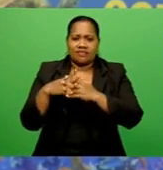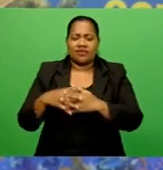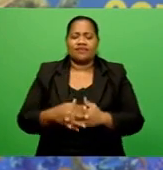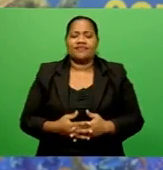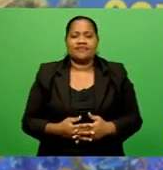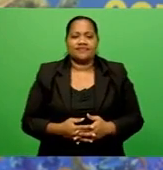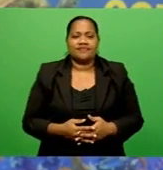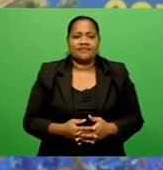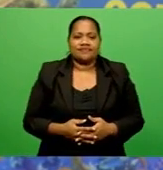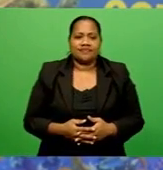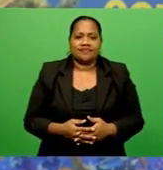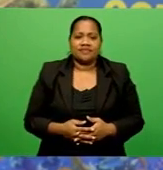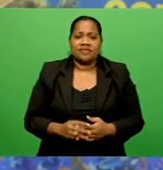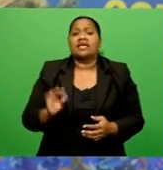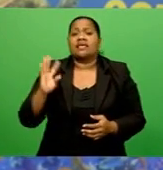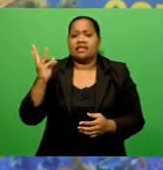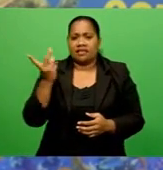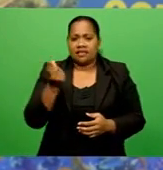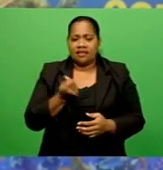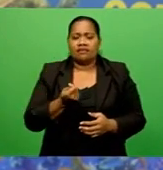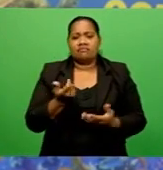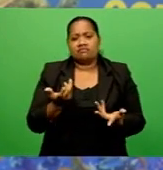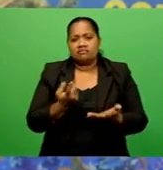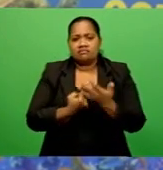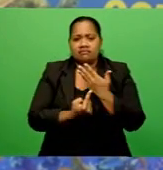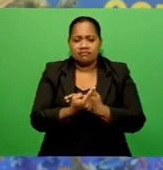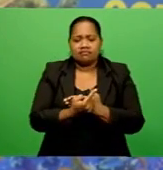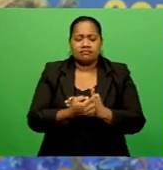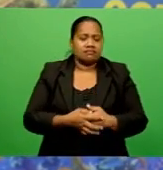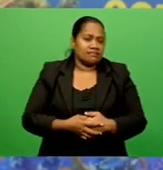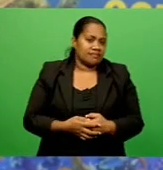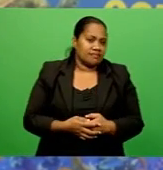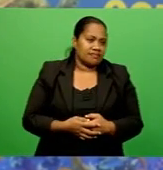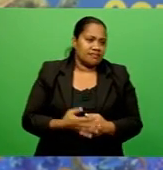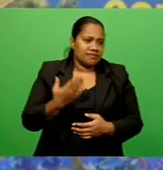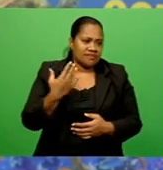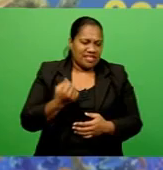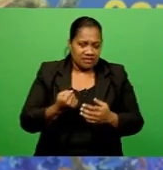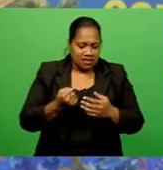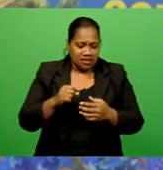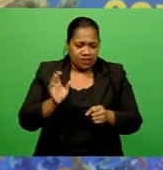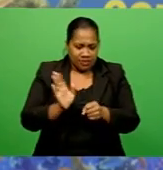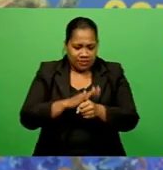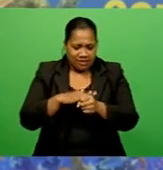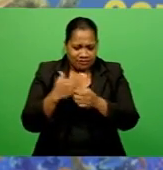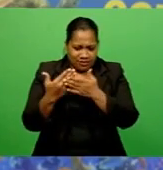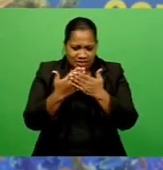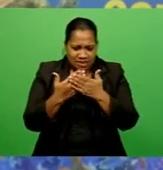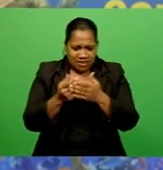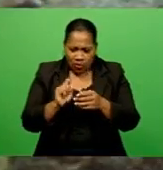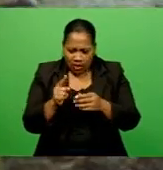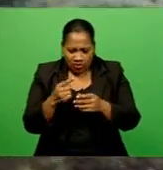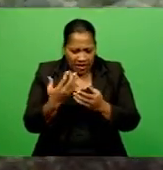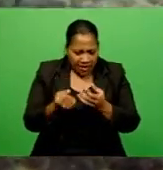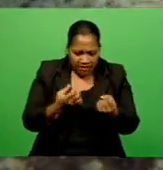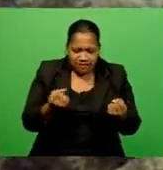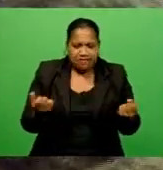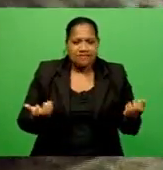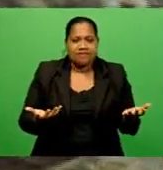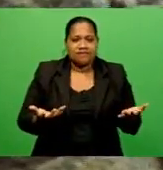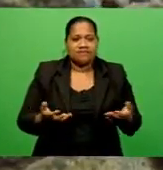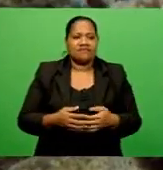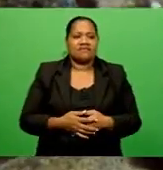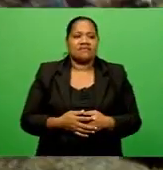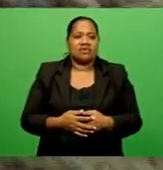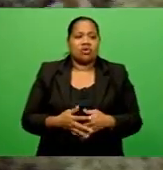extract. There would also have to be proper studies made about what species is available where. Wycliffe